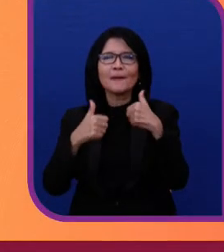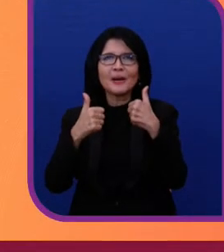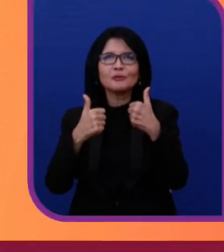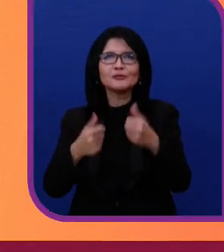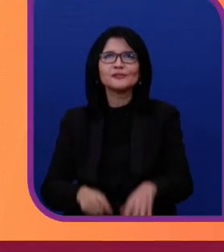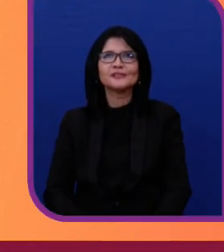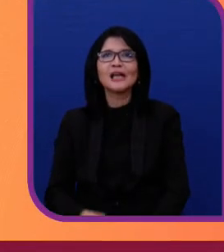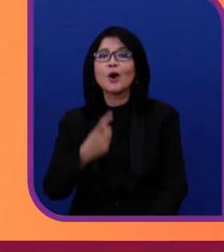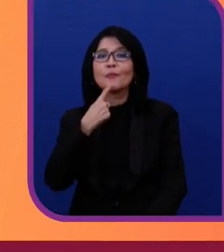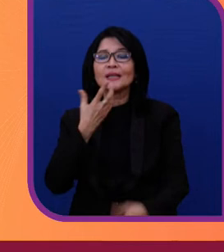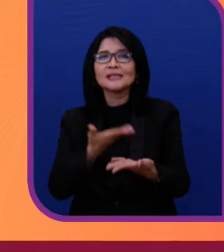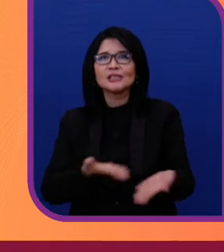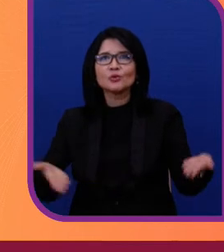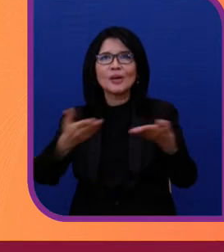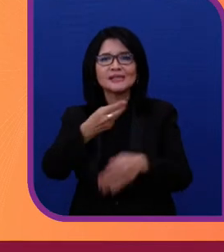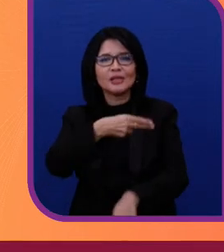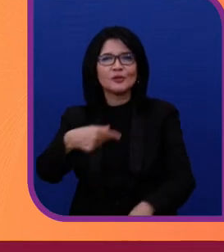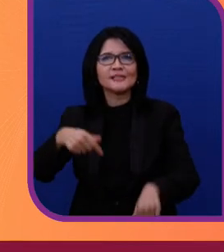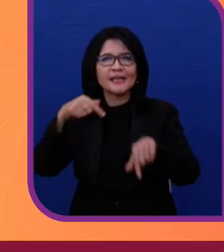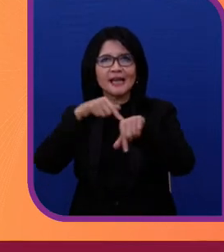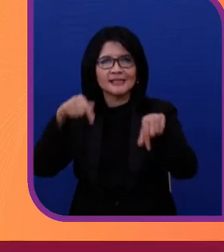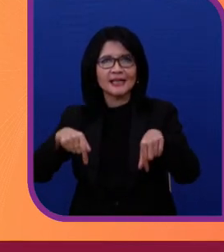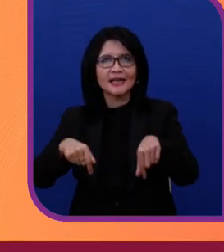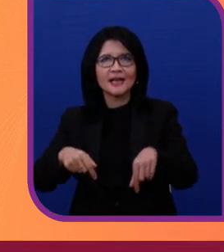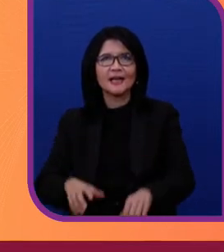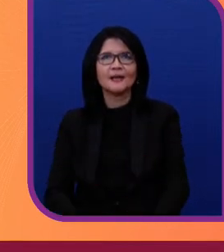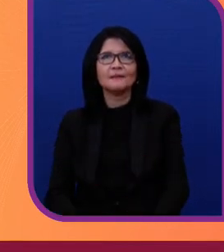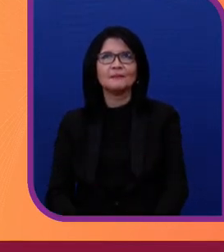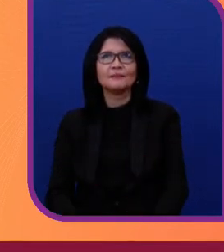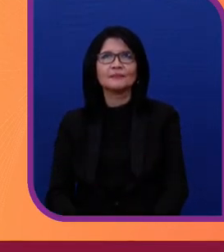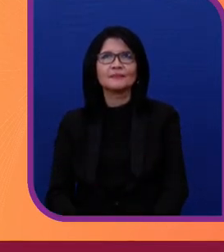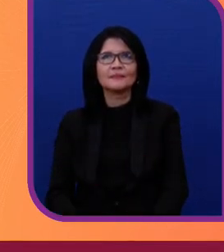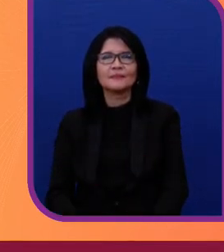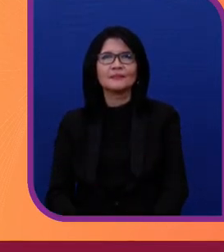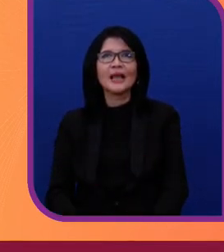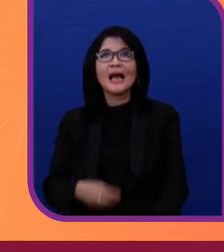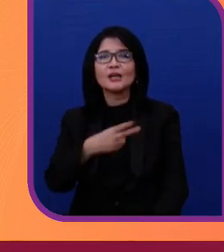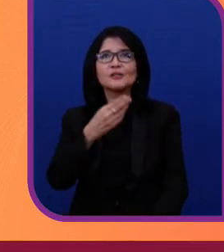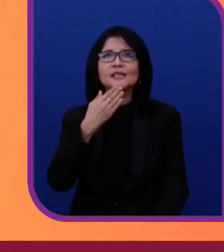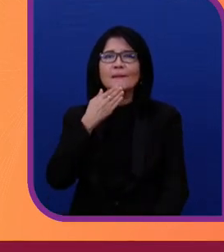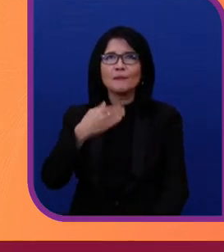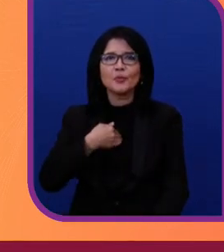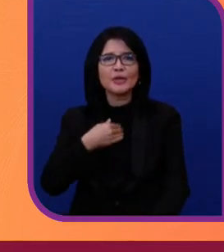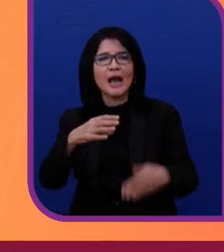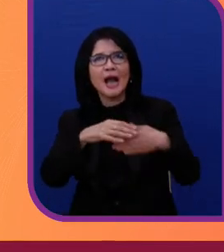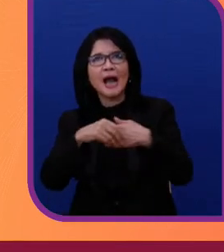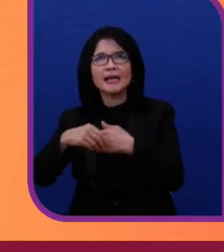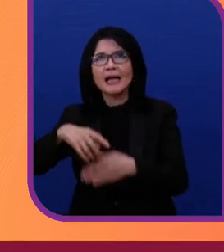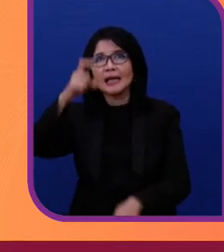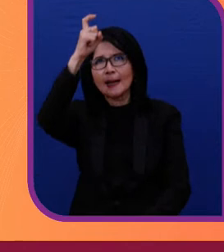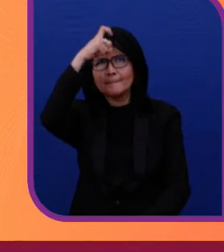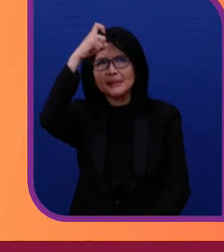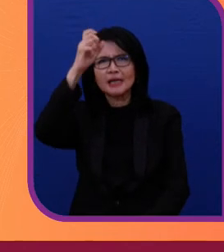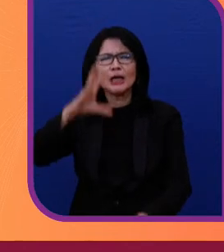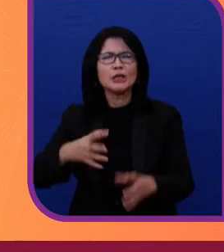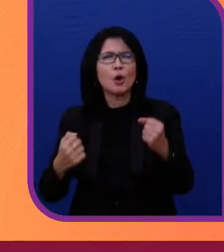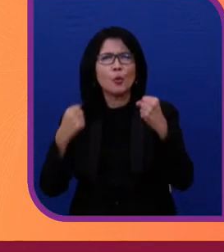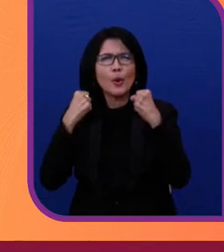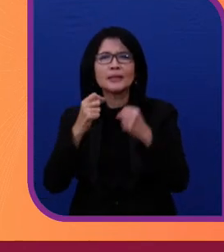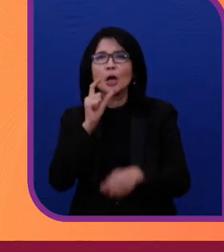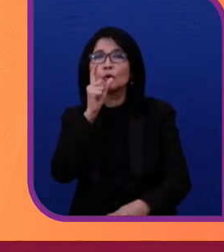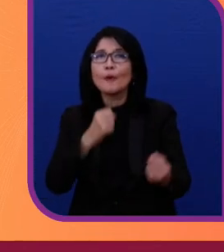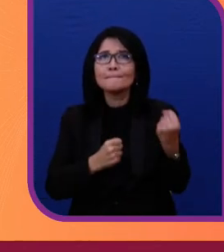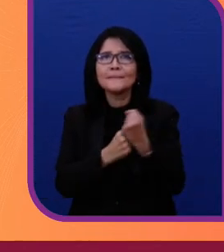episode makhluk Expedition Indonesia strong polisi Direction on the Boss sering infrastructure development Will Still